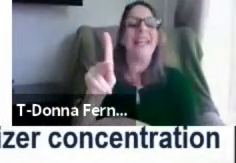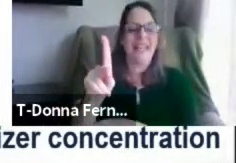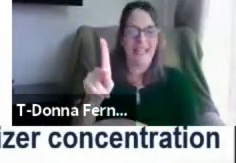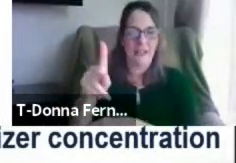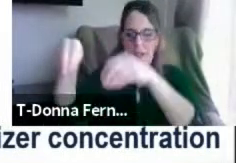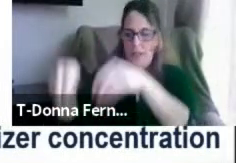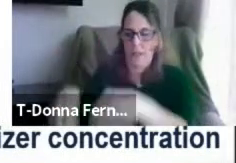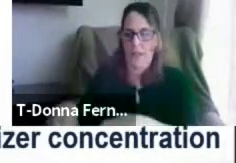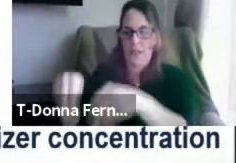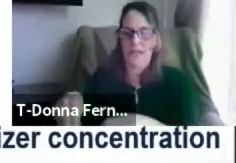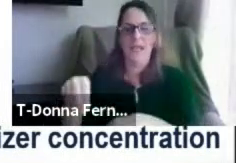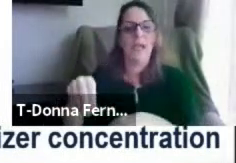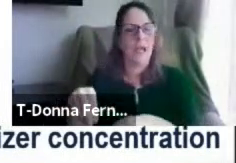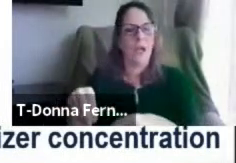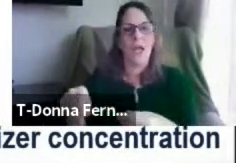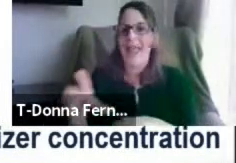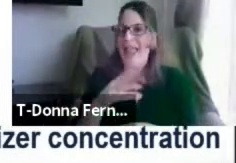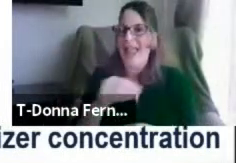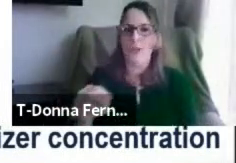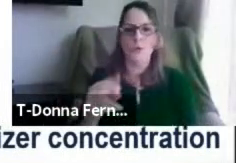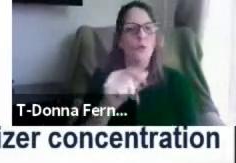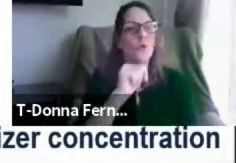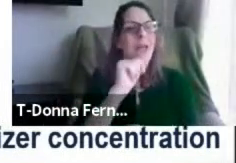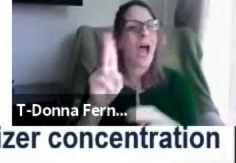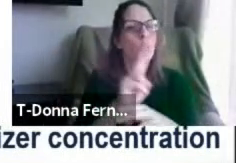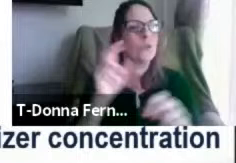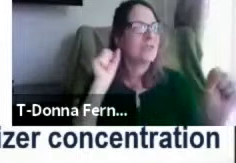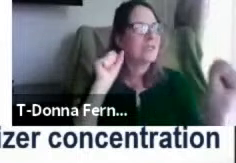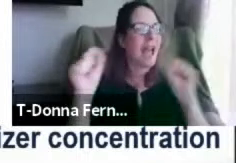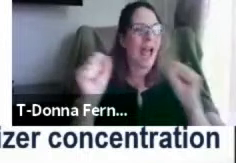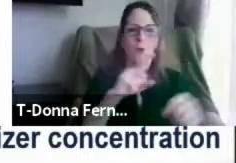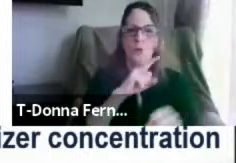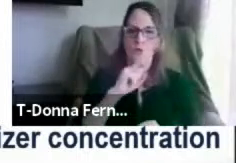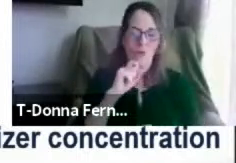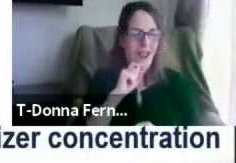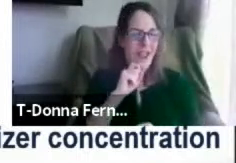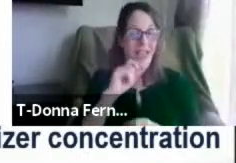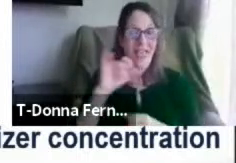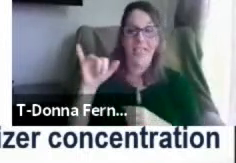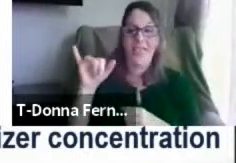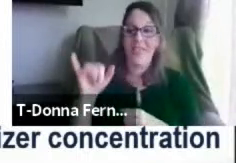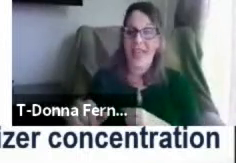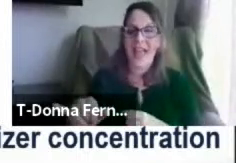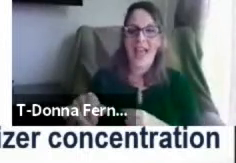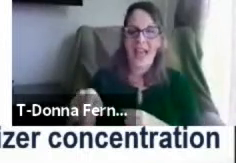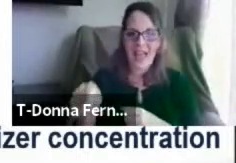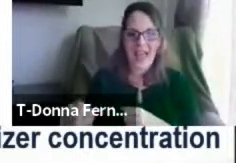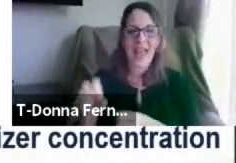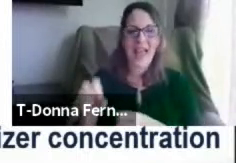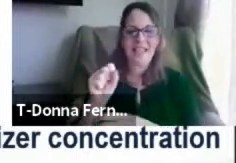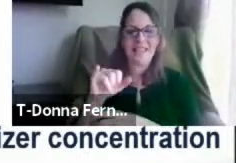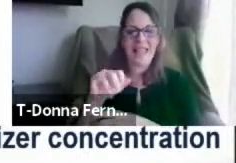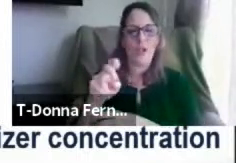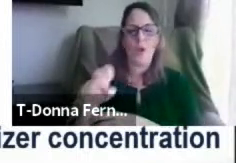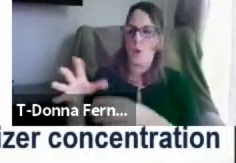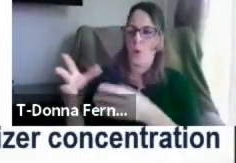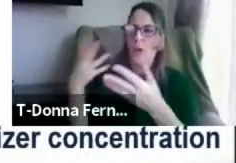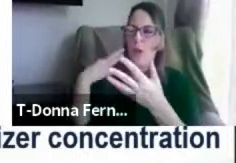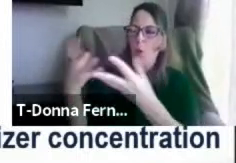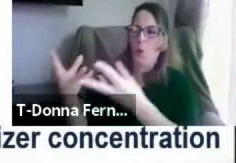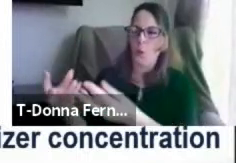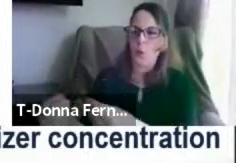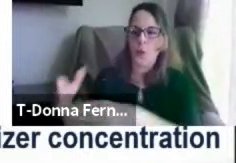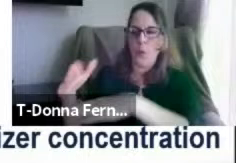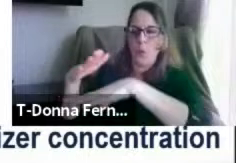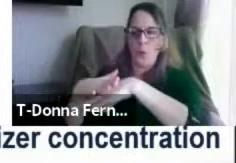again. Don't towel dry those dishes, because as we said earlier, the sanitizer continues to work as it air dries and it has to sit on